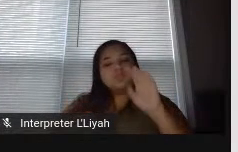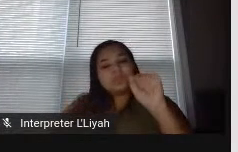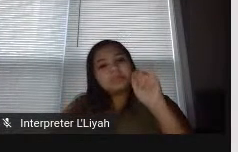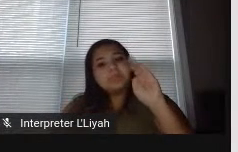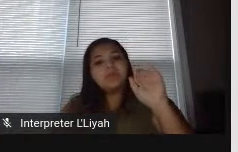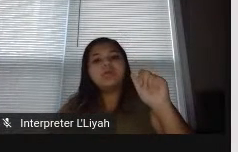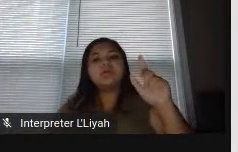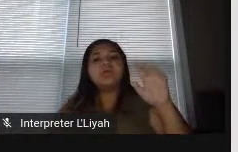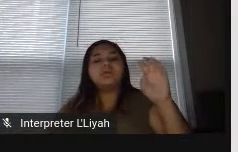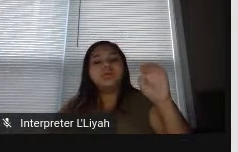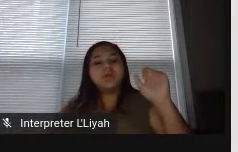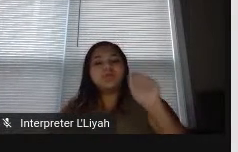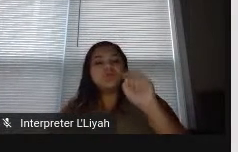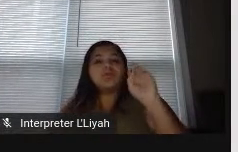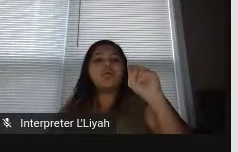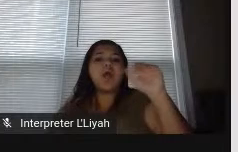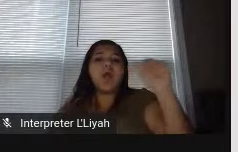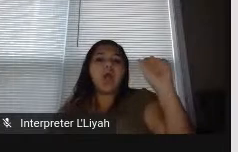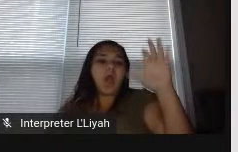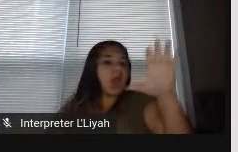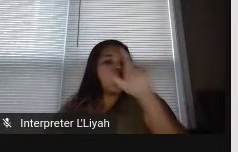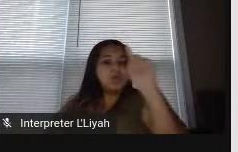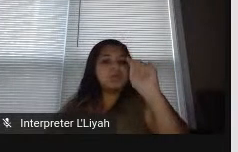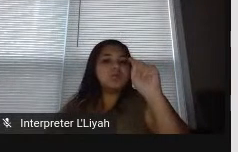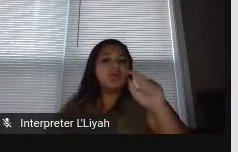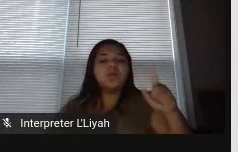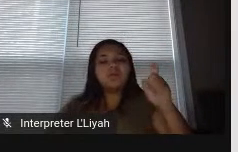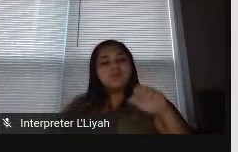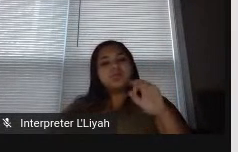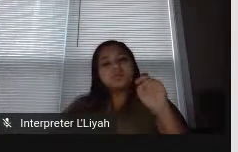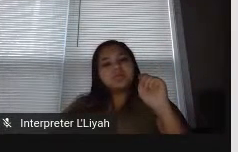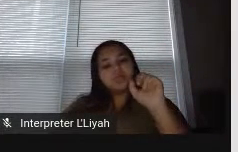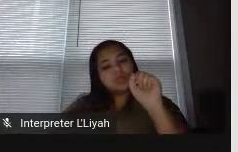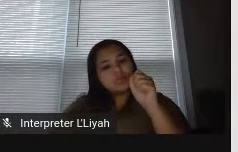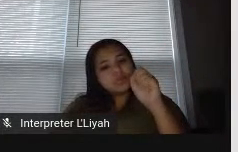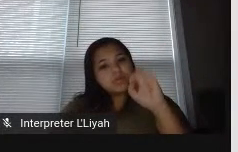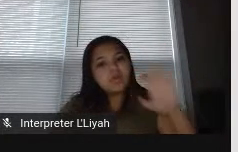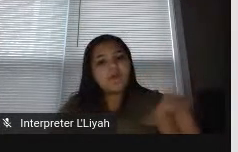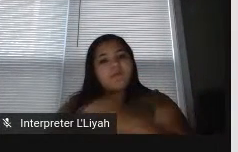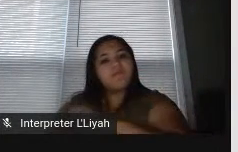Rehabilitation Act. This is a civil